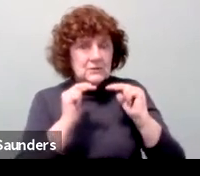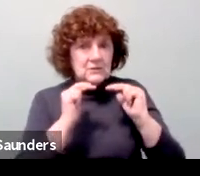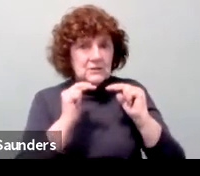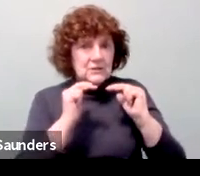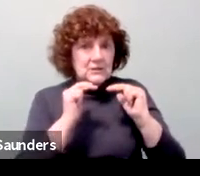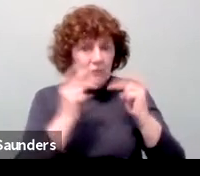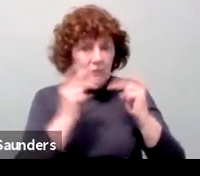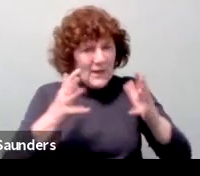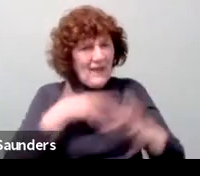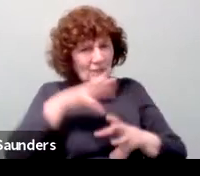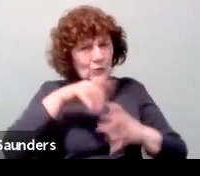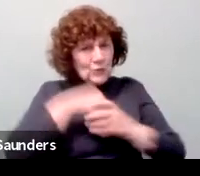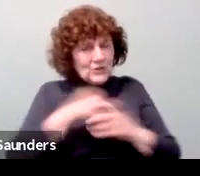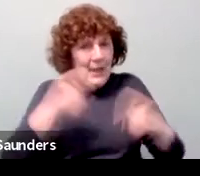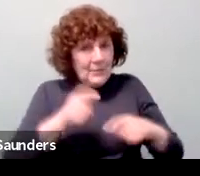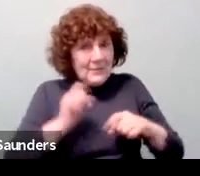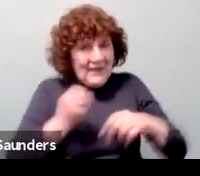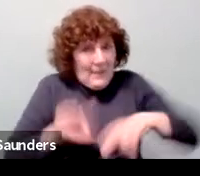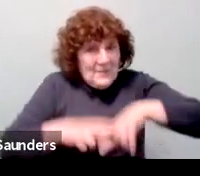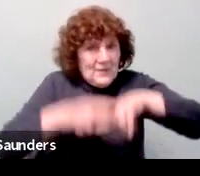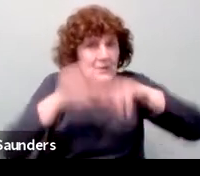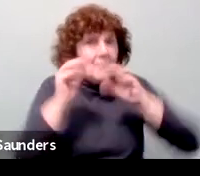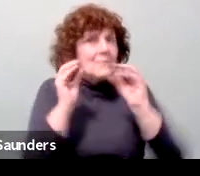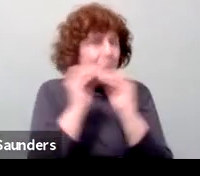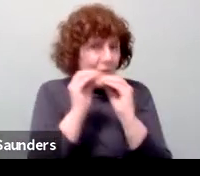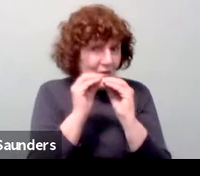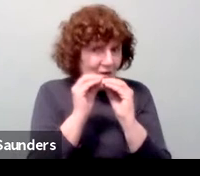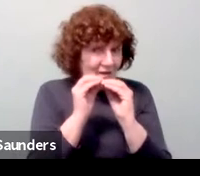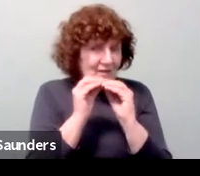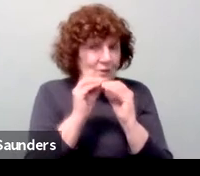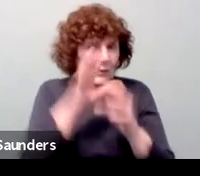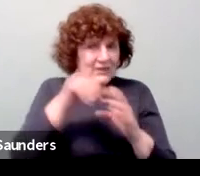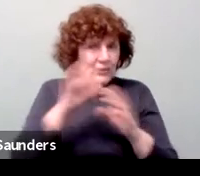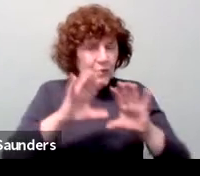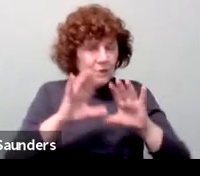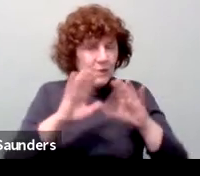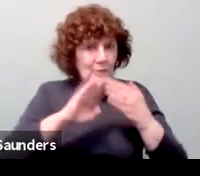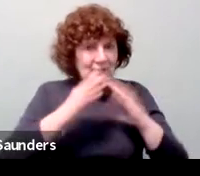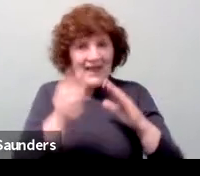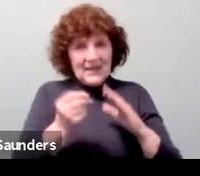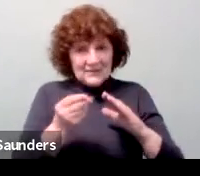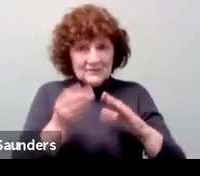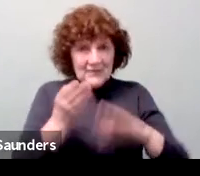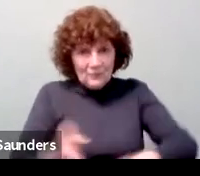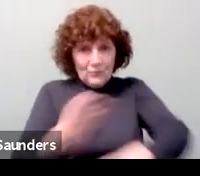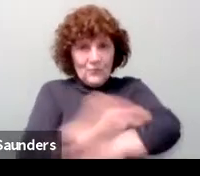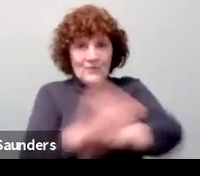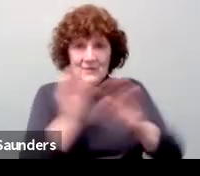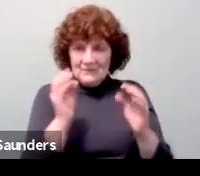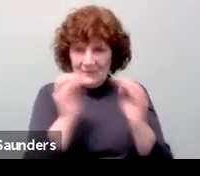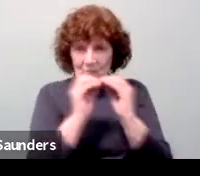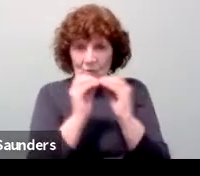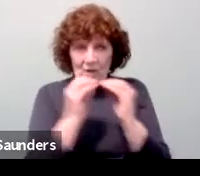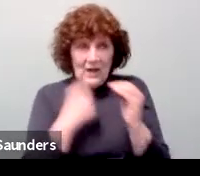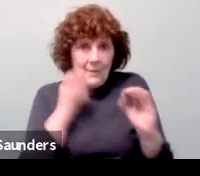already practiced by your community and kick it up a notch. And I do hope